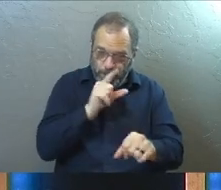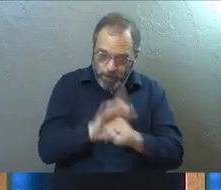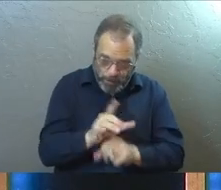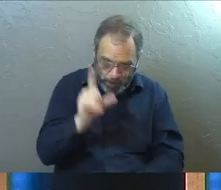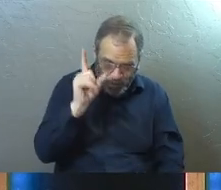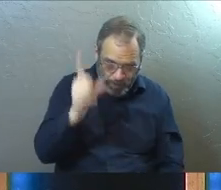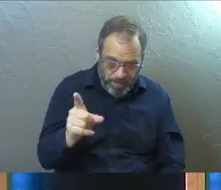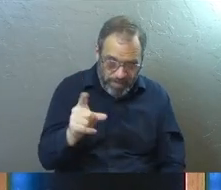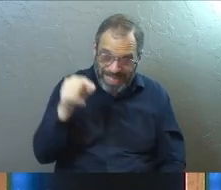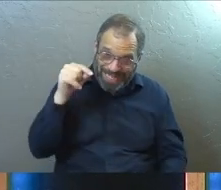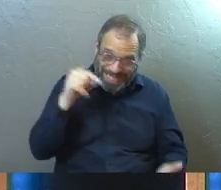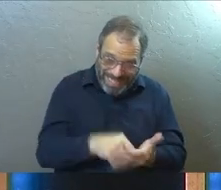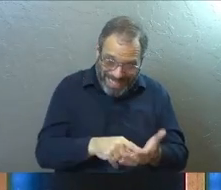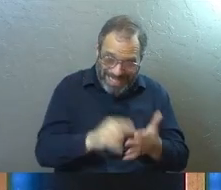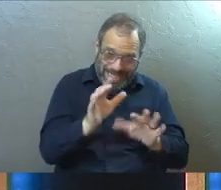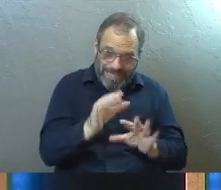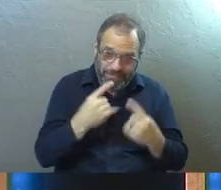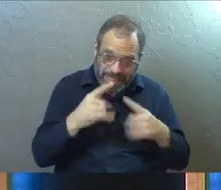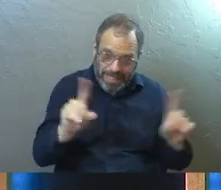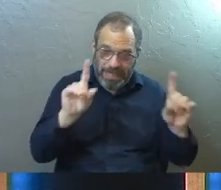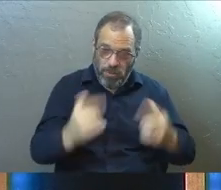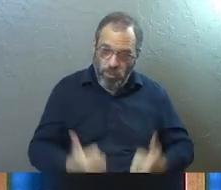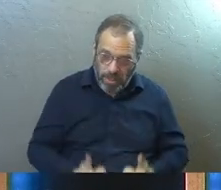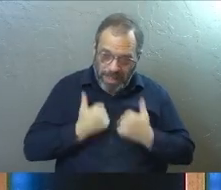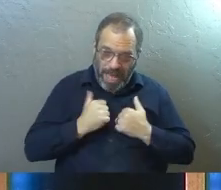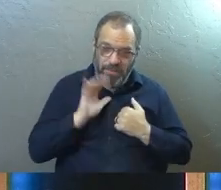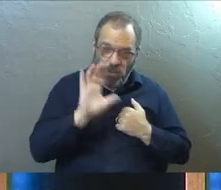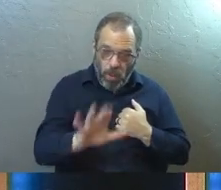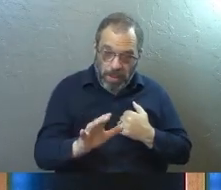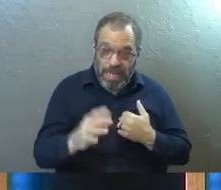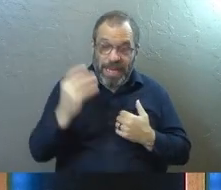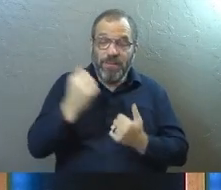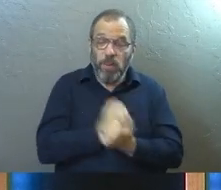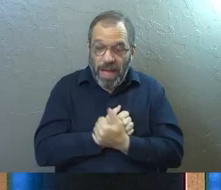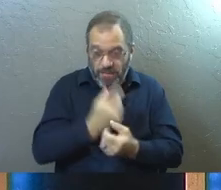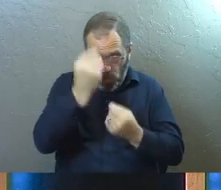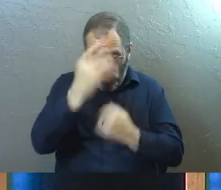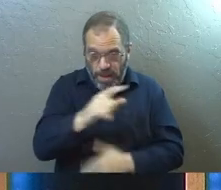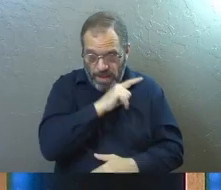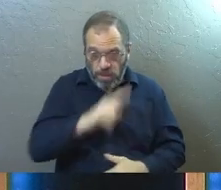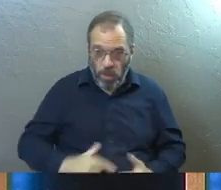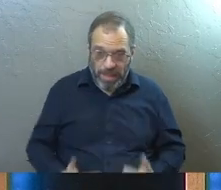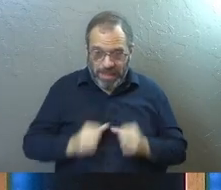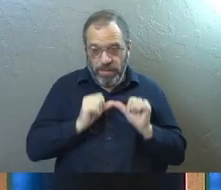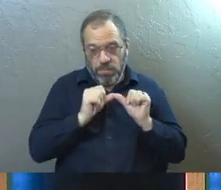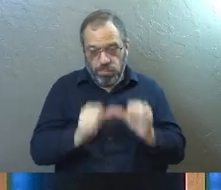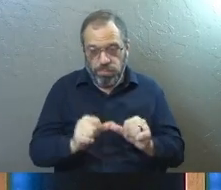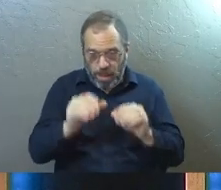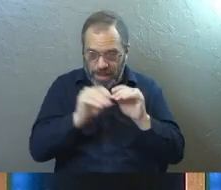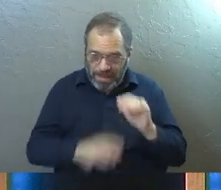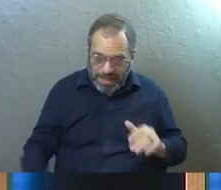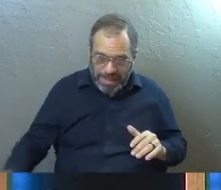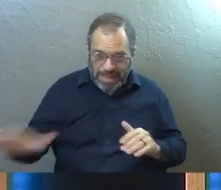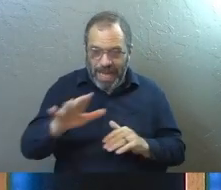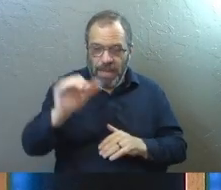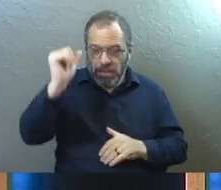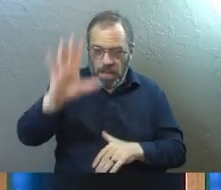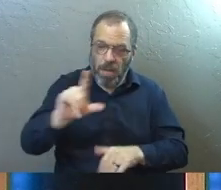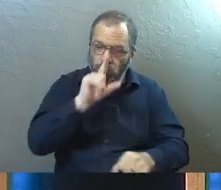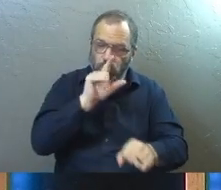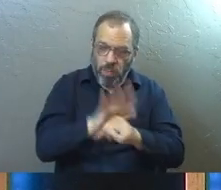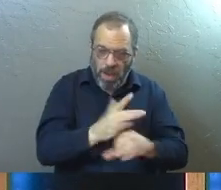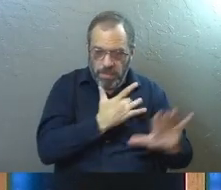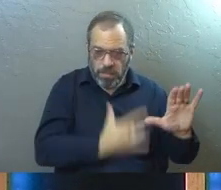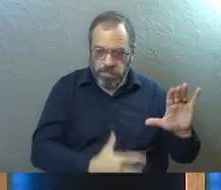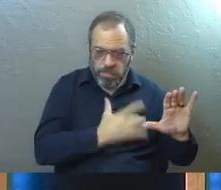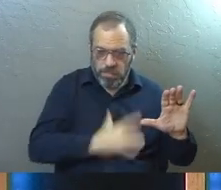to him. This is the key to your life. And if you love and obey the Lord, you will live long in the land that the Lord swore to